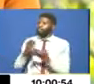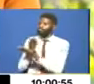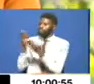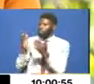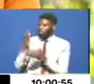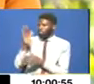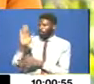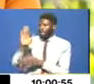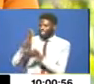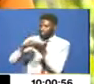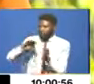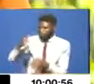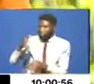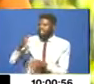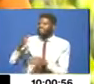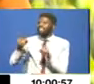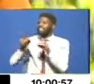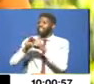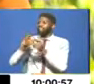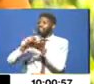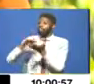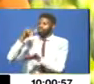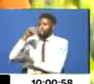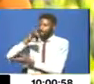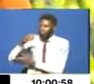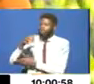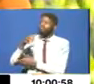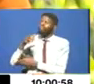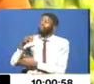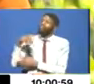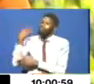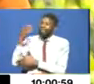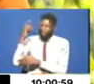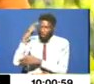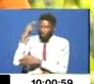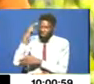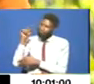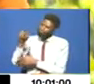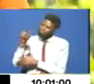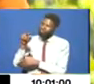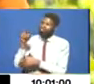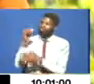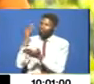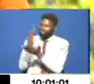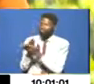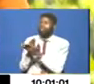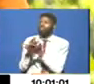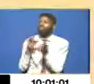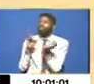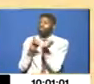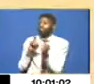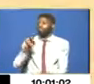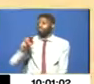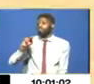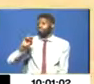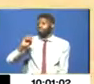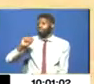constituency, Kwanza, and the entire Trans Nzoia County are going to say that this has Dr. Noah Wekesa written all over